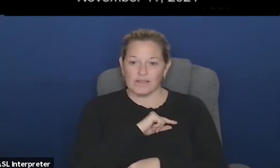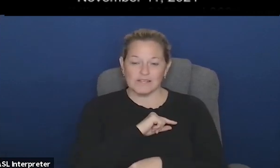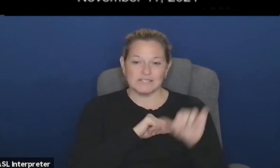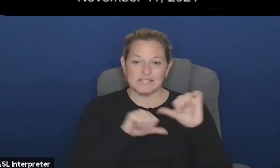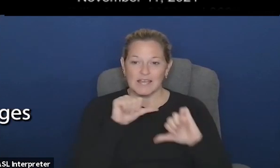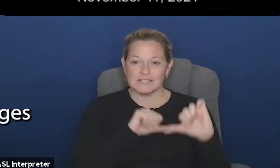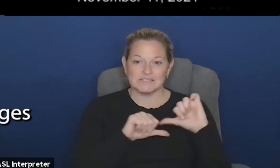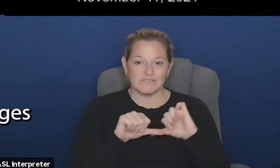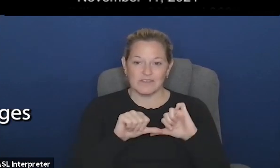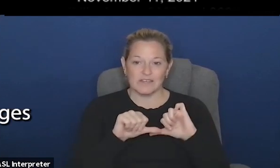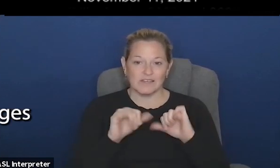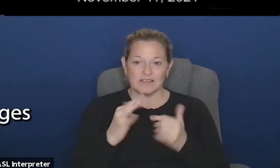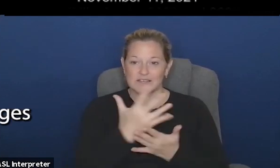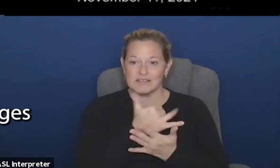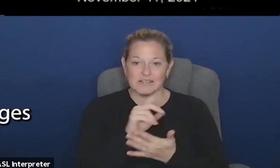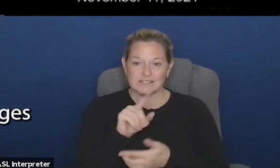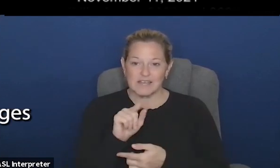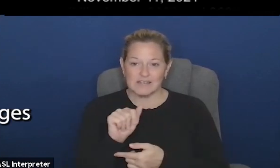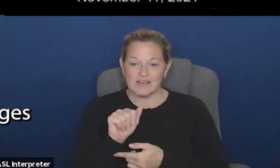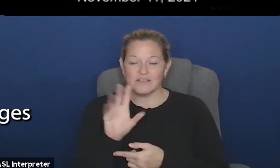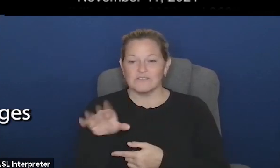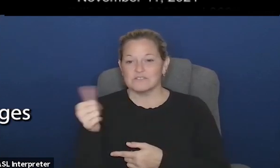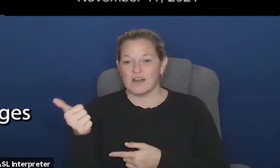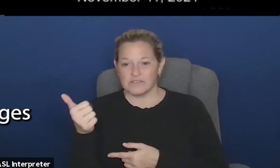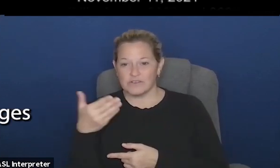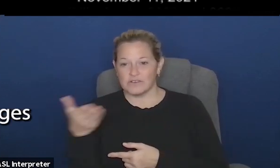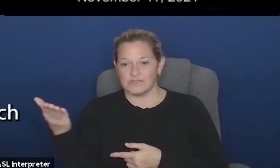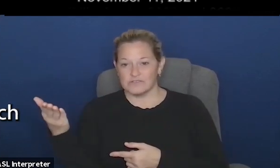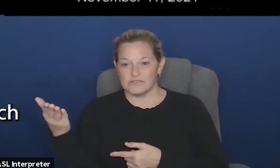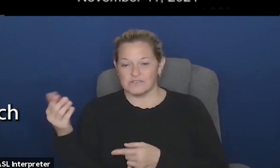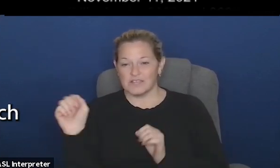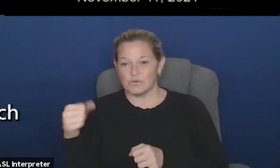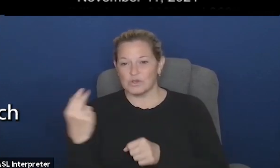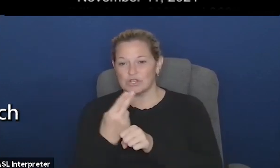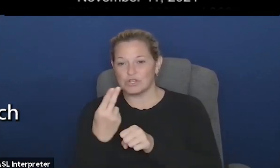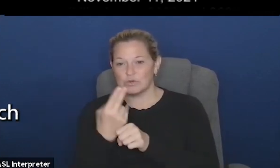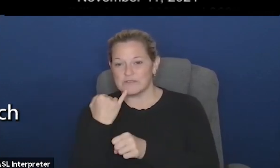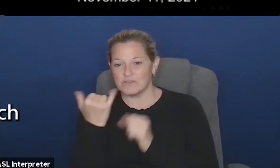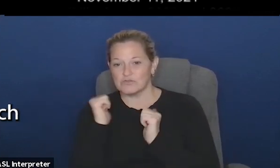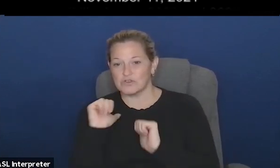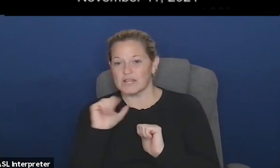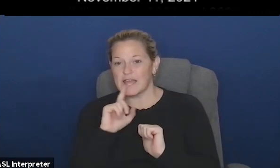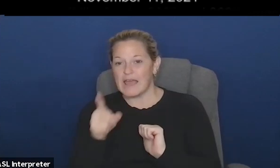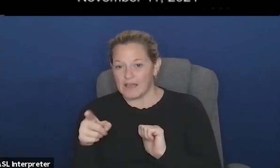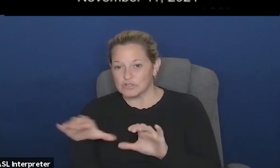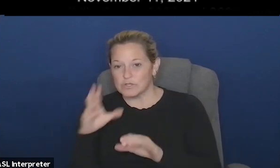currently. So there are other sonification, packages that you can probably use if you're trying to actually do research with